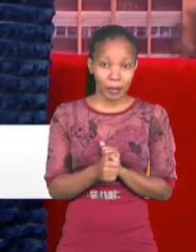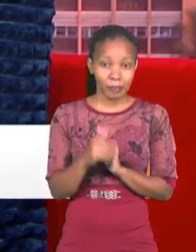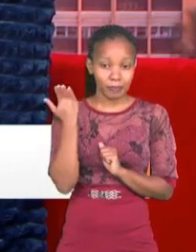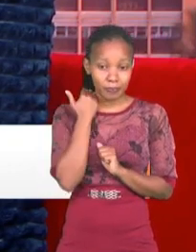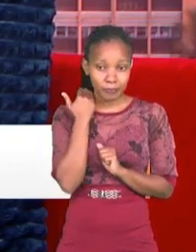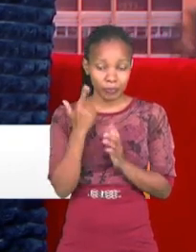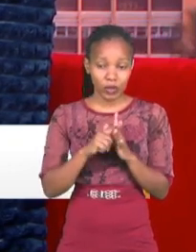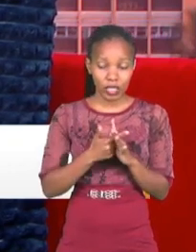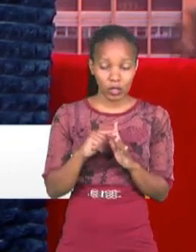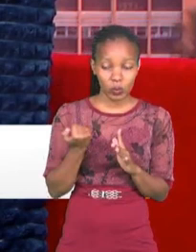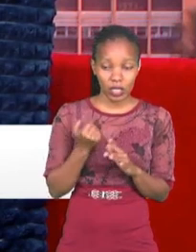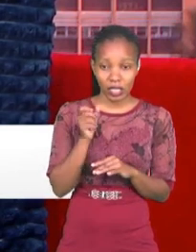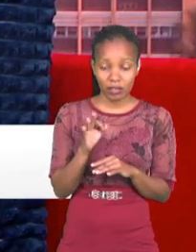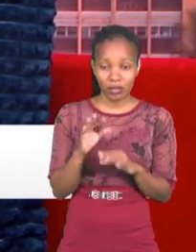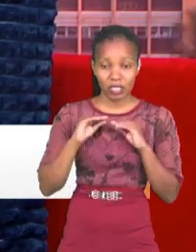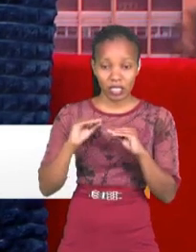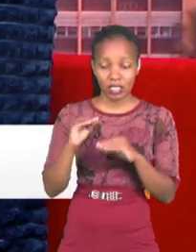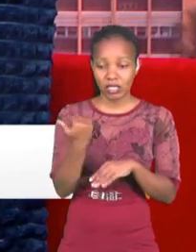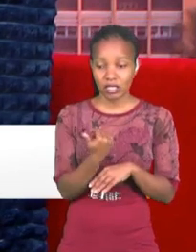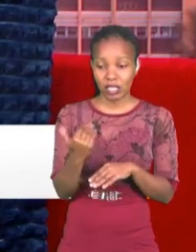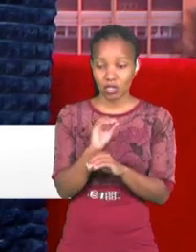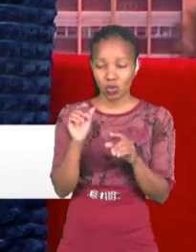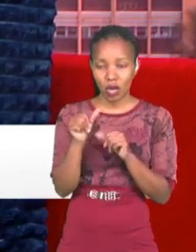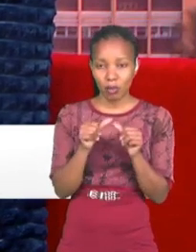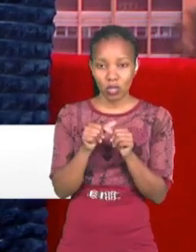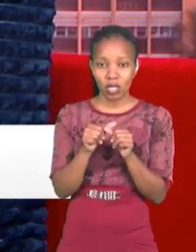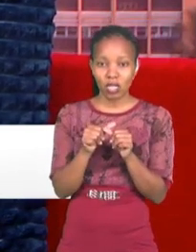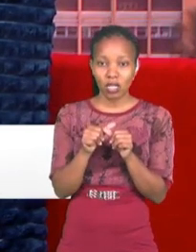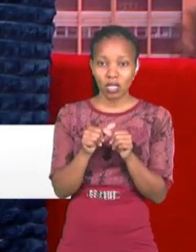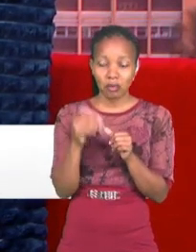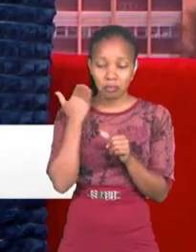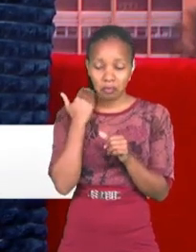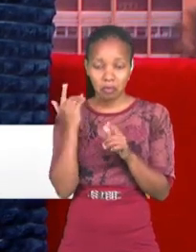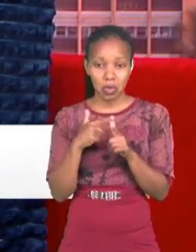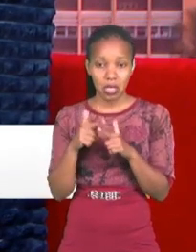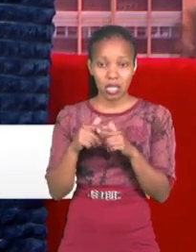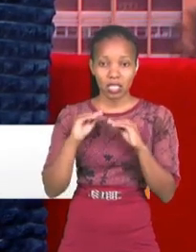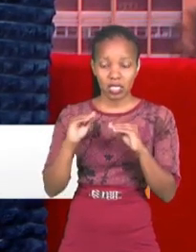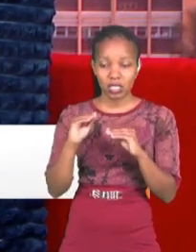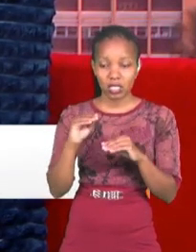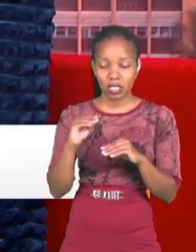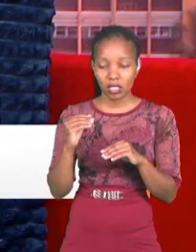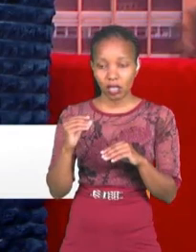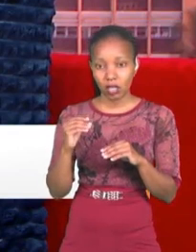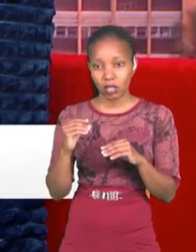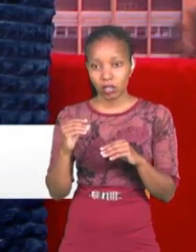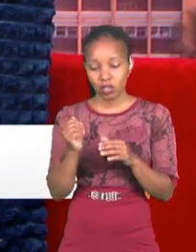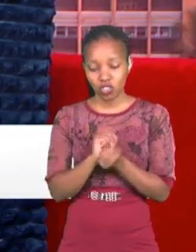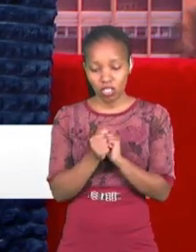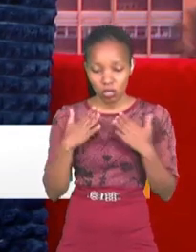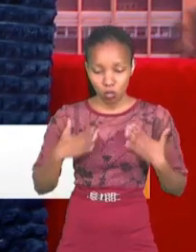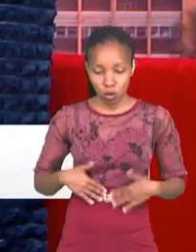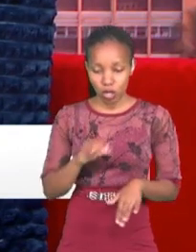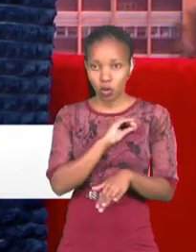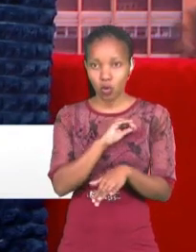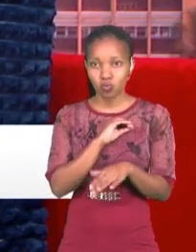at that time. If we will not educate the child about menstruation, if we will not educate the child about the changes in her body which